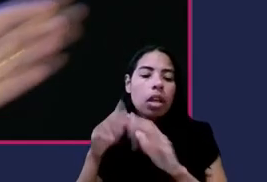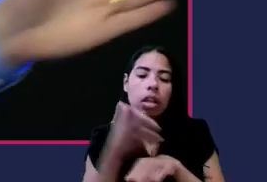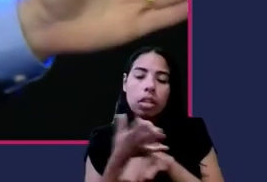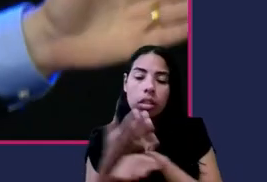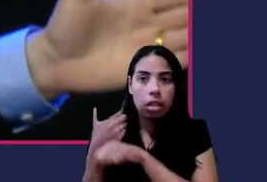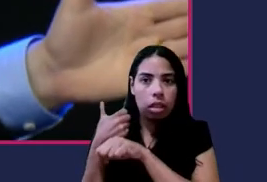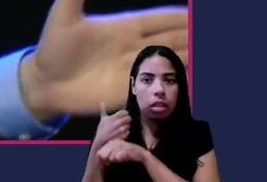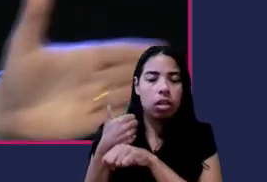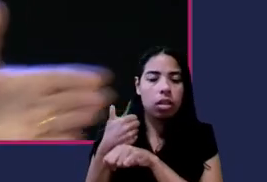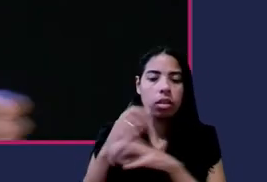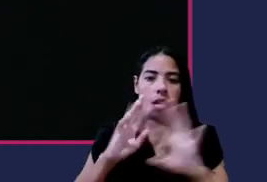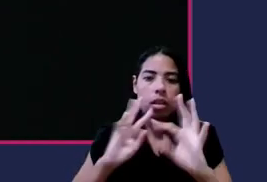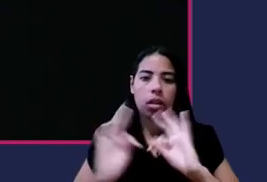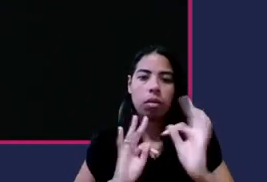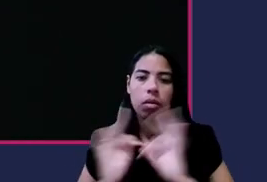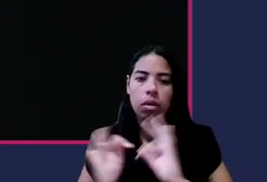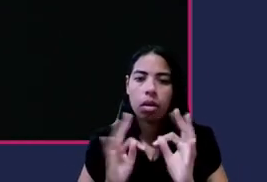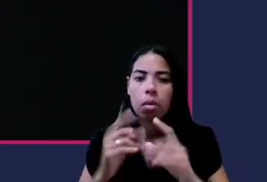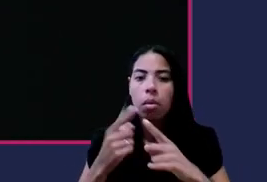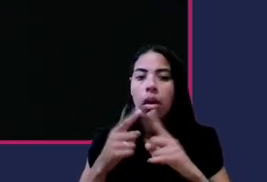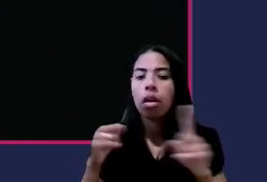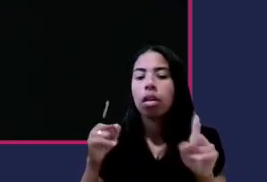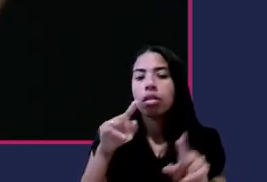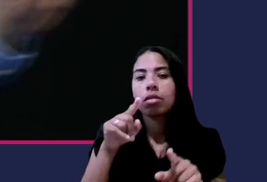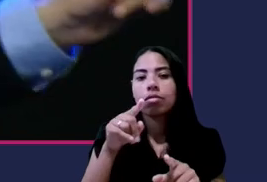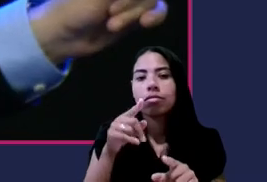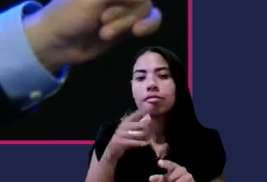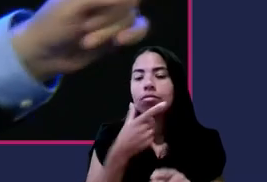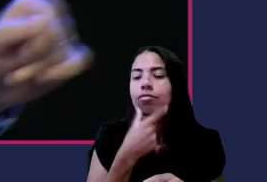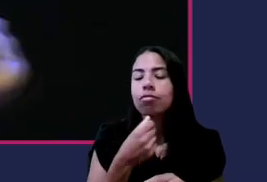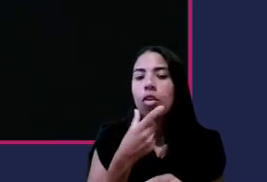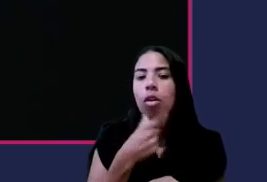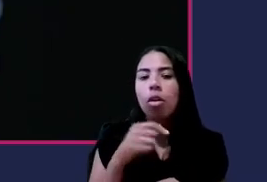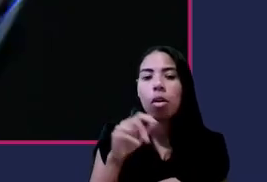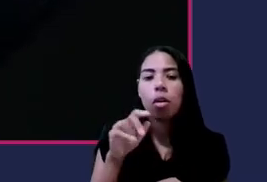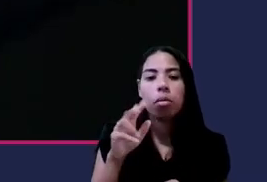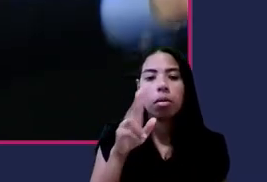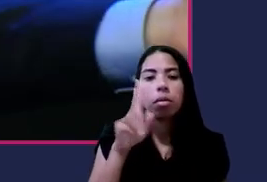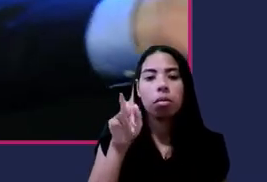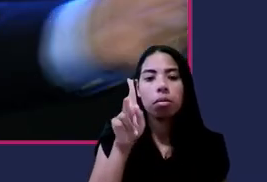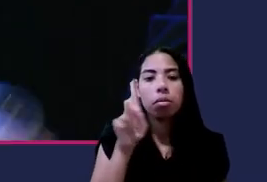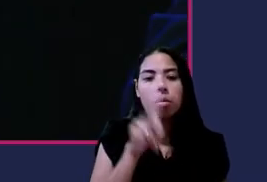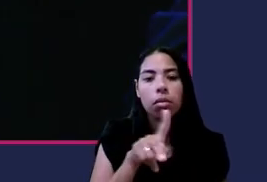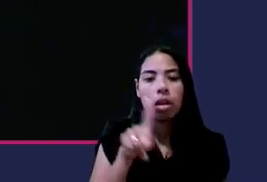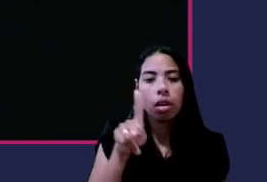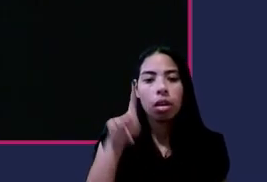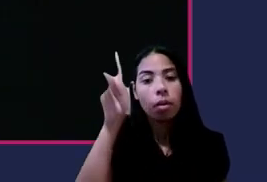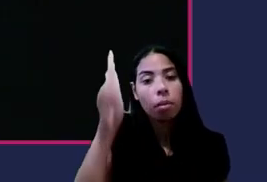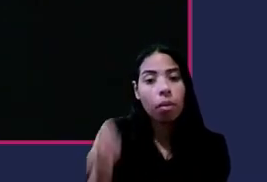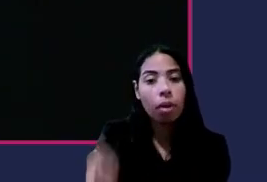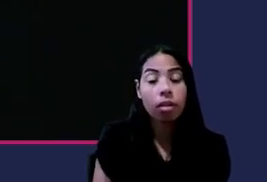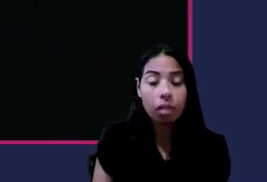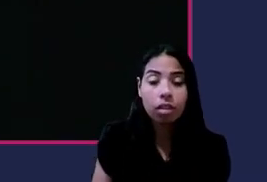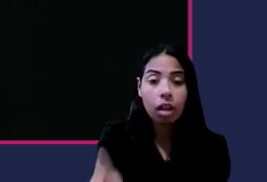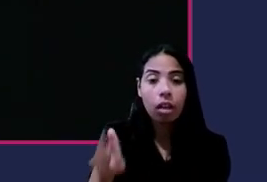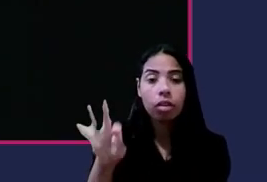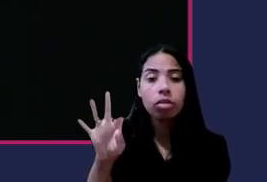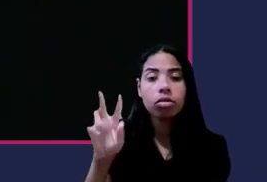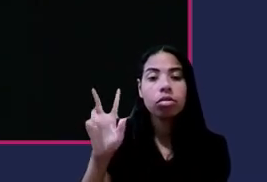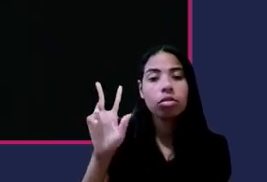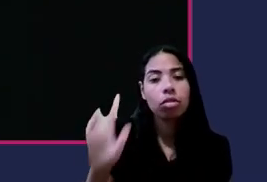The earlier we do it, the better. With the veto from the president, if the Congress don't give an